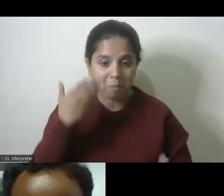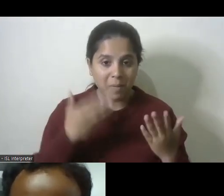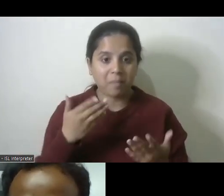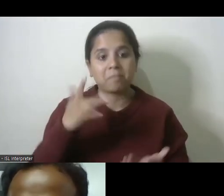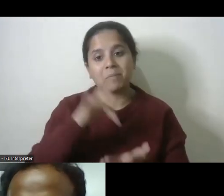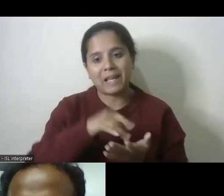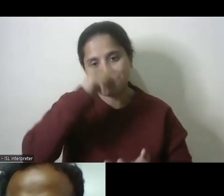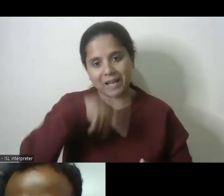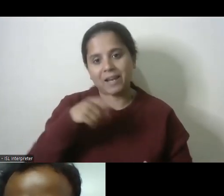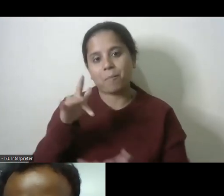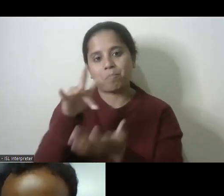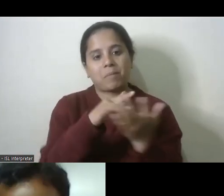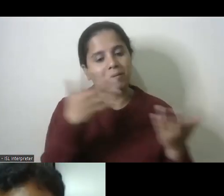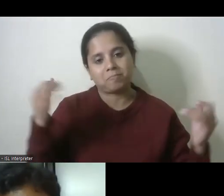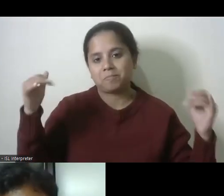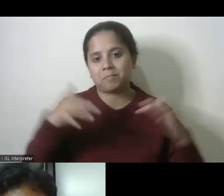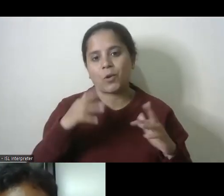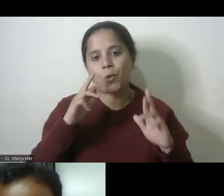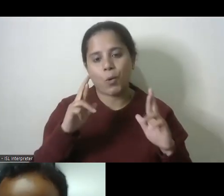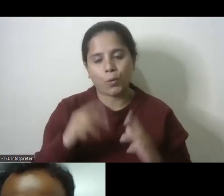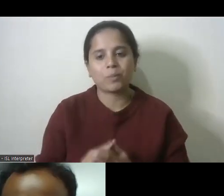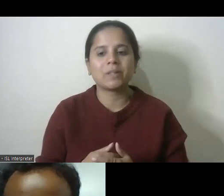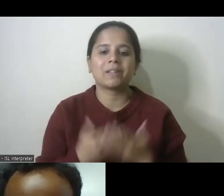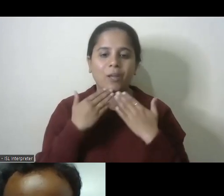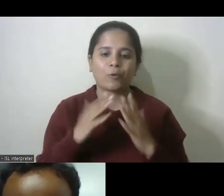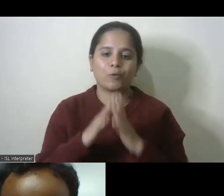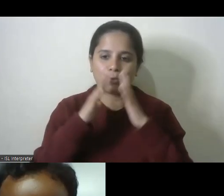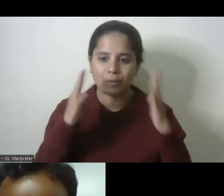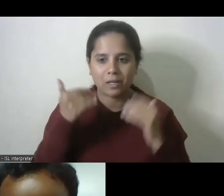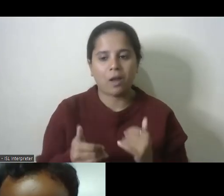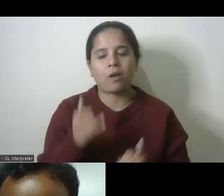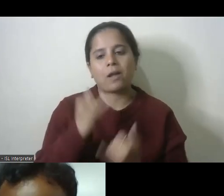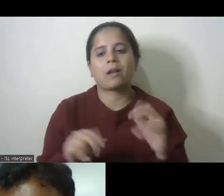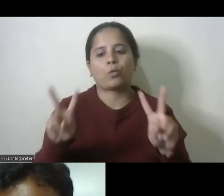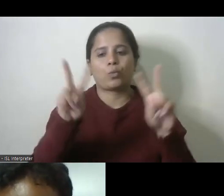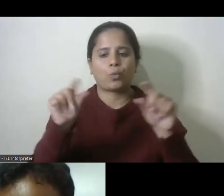of India. Okay, thank you so much. I just want to end a quote,